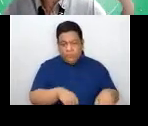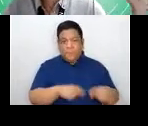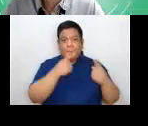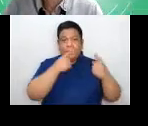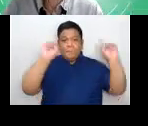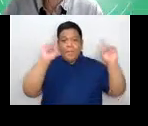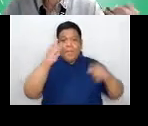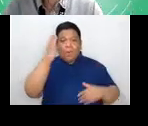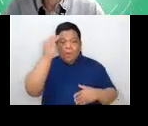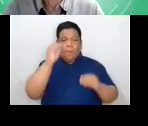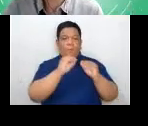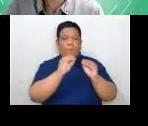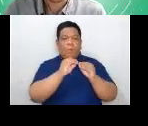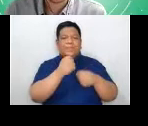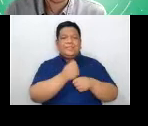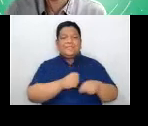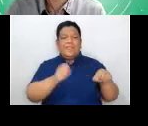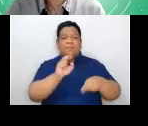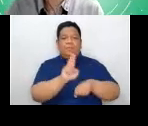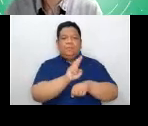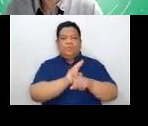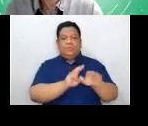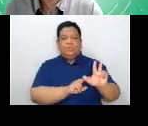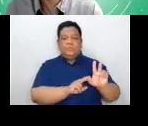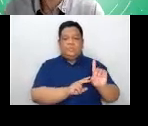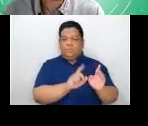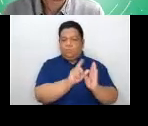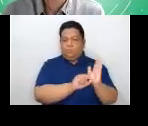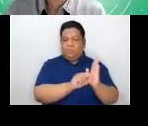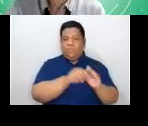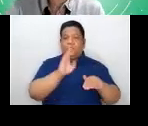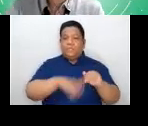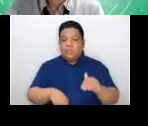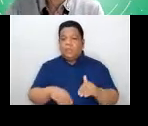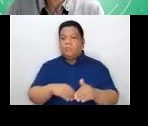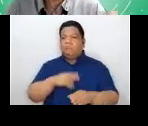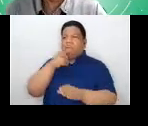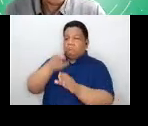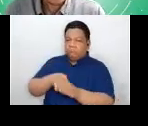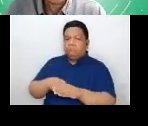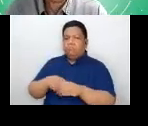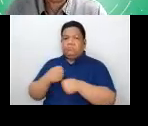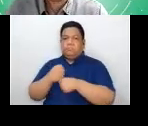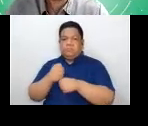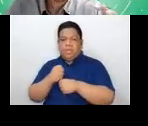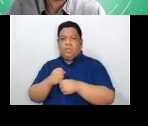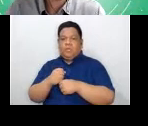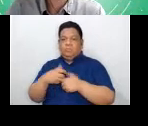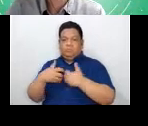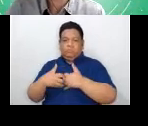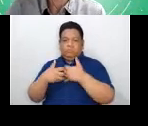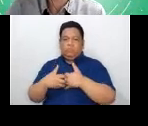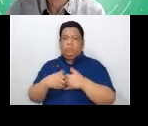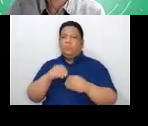it's safer to use a 3D printer than to, for example, injection mold it yourself. It's easier to design it using